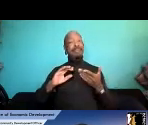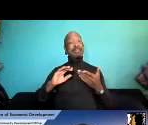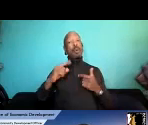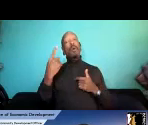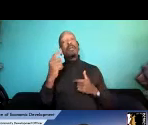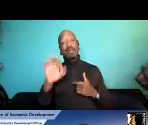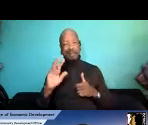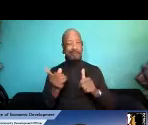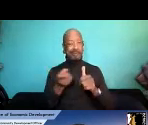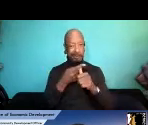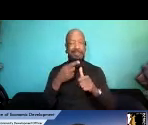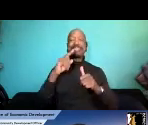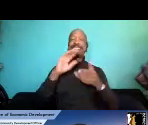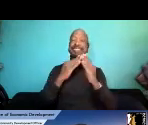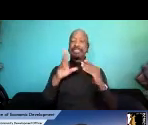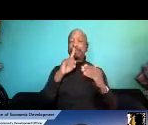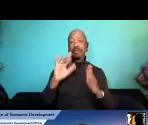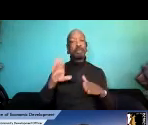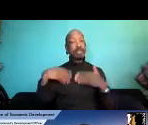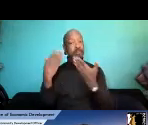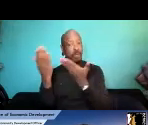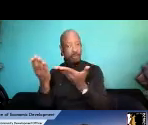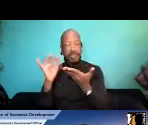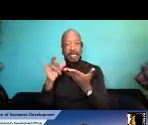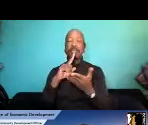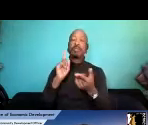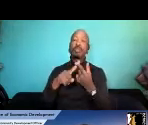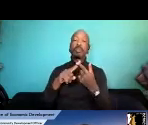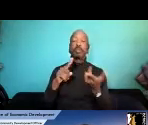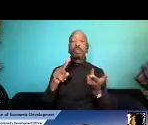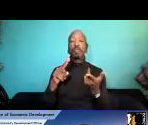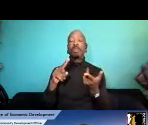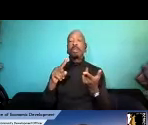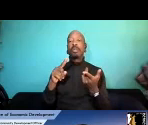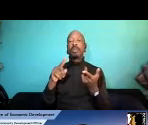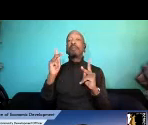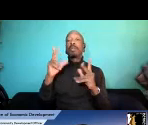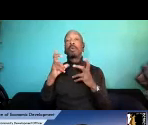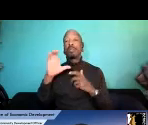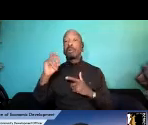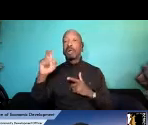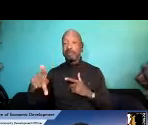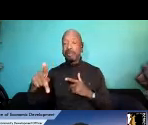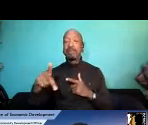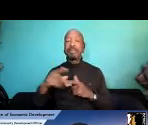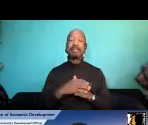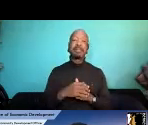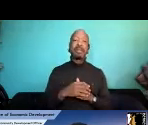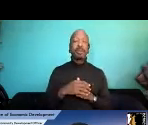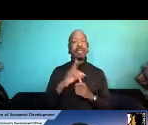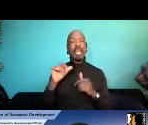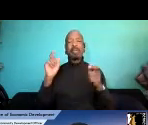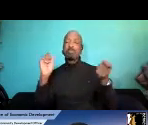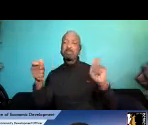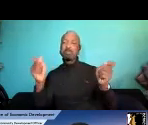offer loan funding tailored to the needs of cooperatives. And we also believe that these actions are scalable, and these